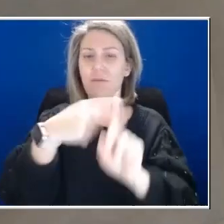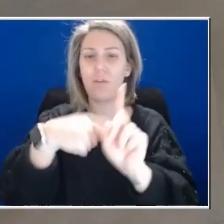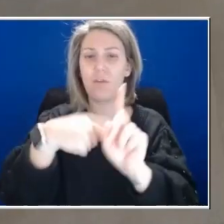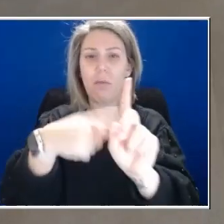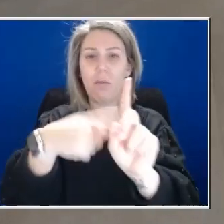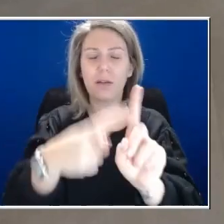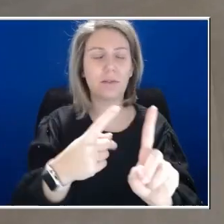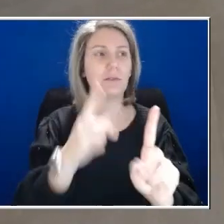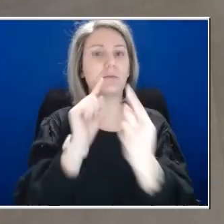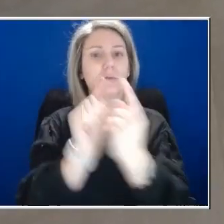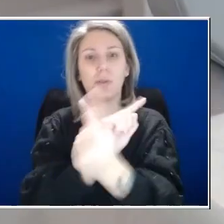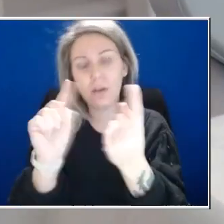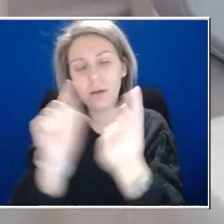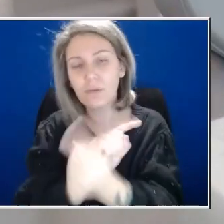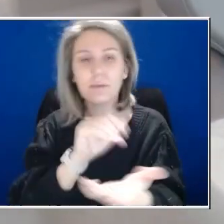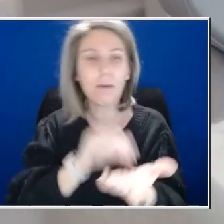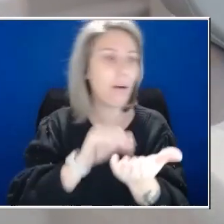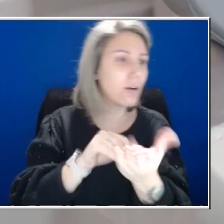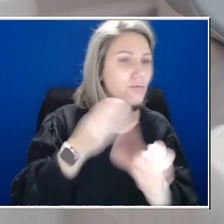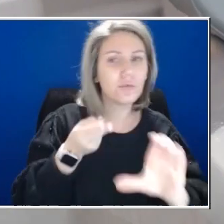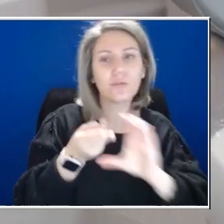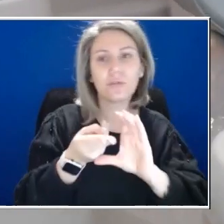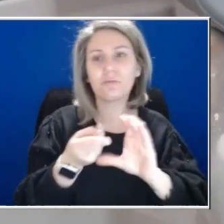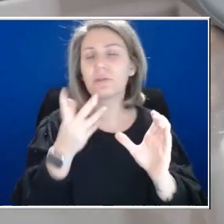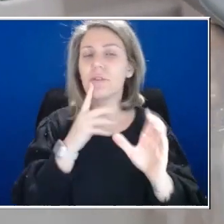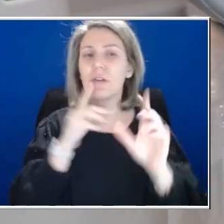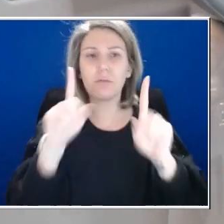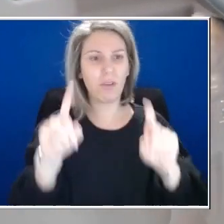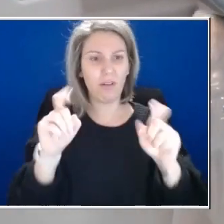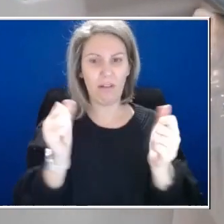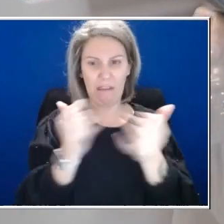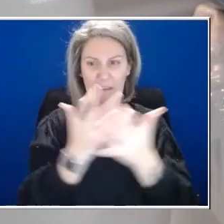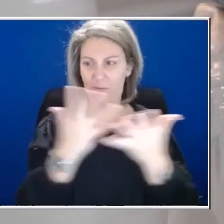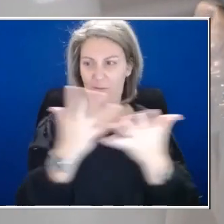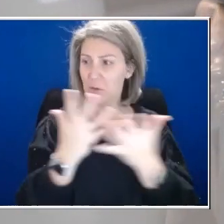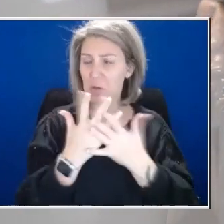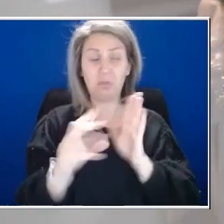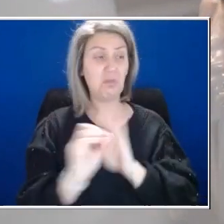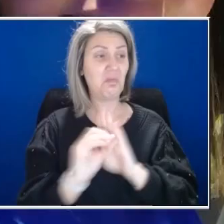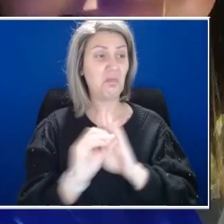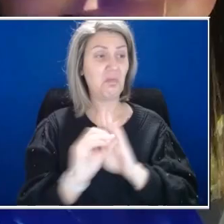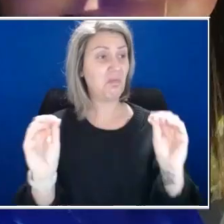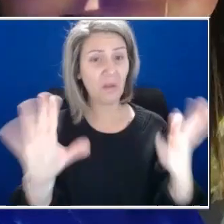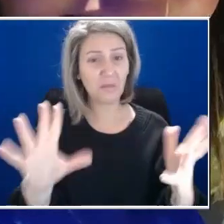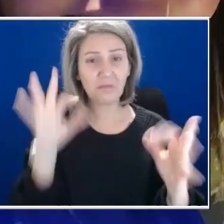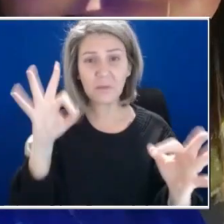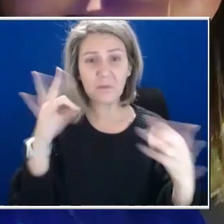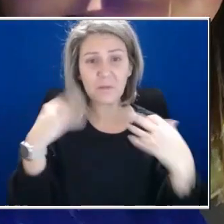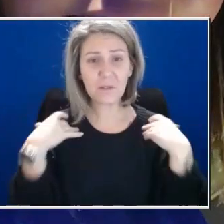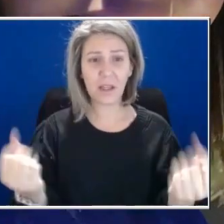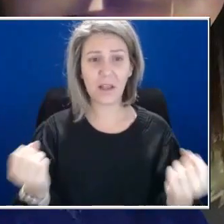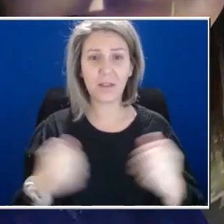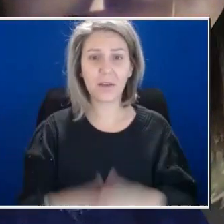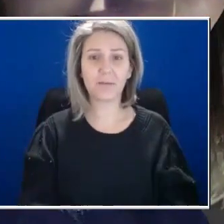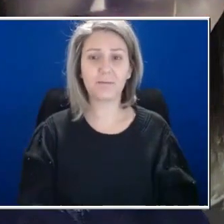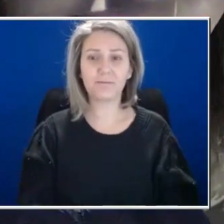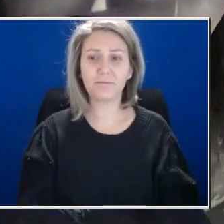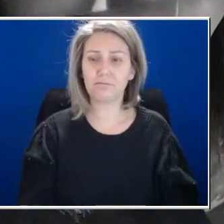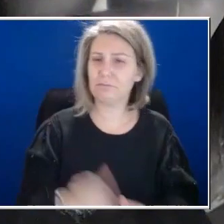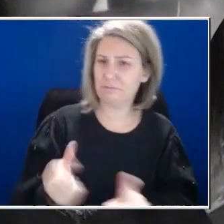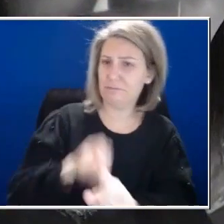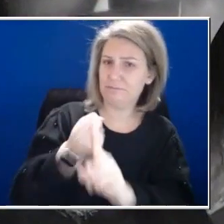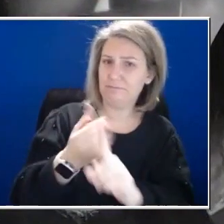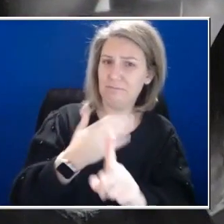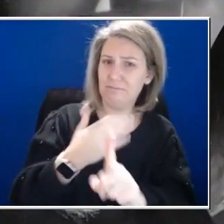multiple scans and tests, everything coming up clean, indicating she was perfectly healthy. It impacted my mental health